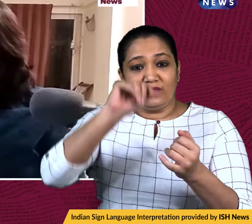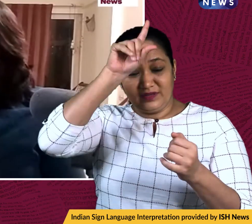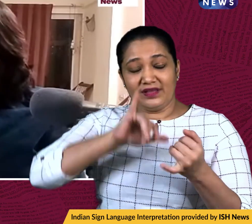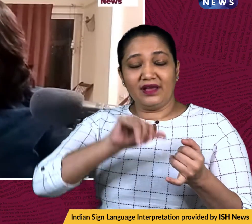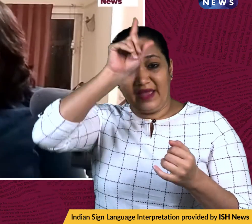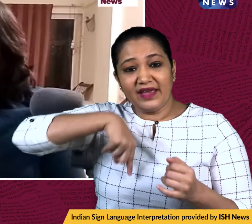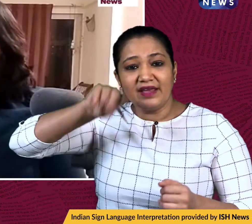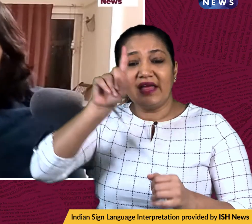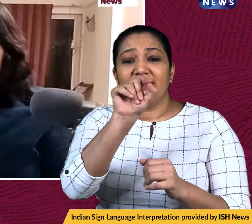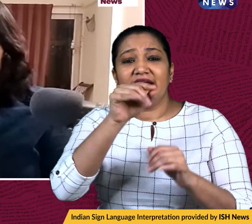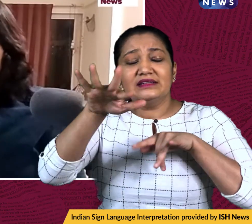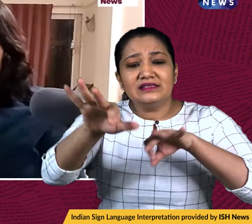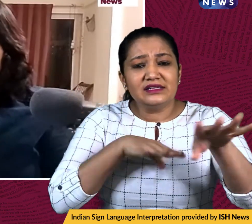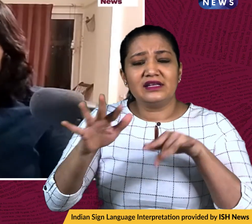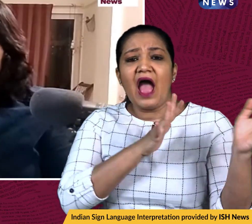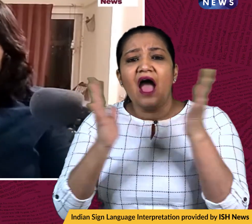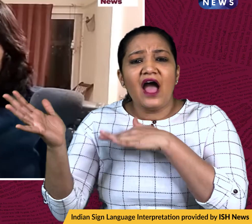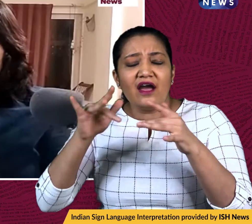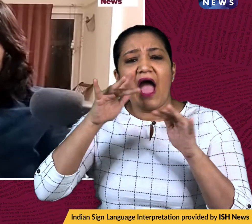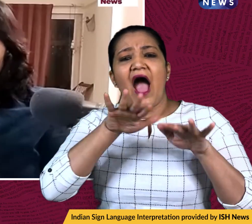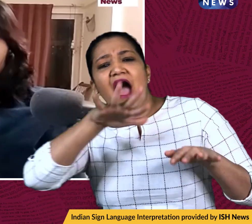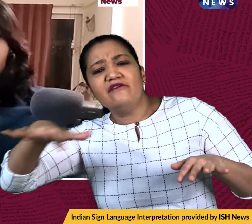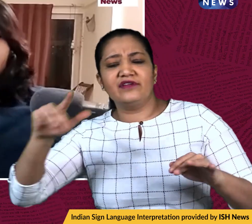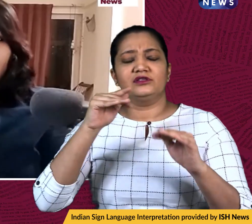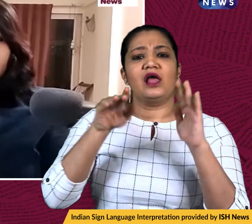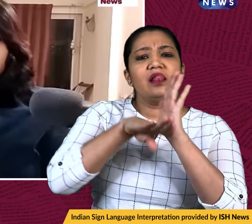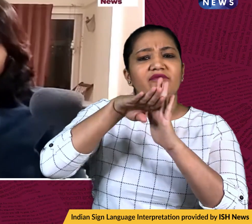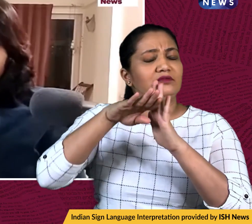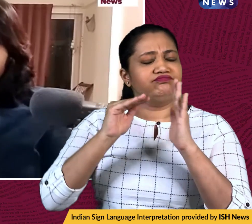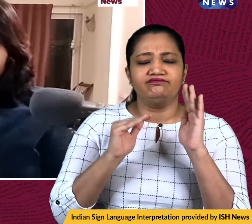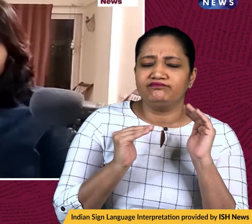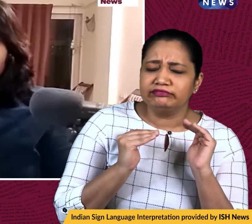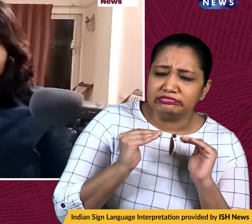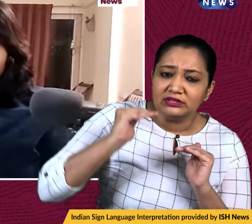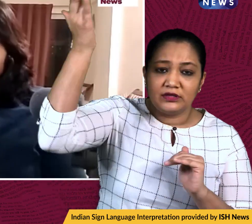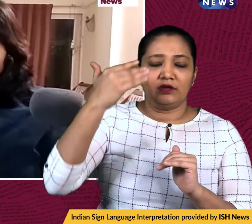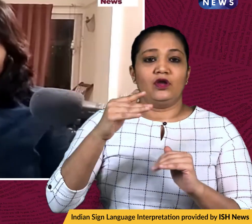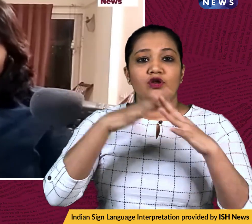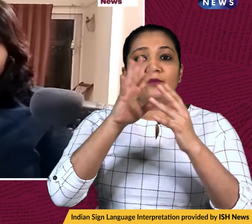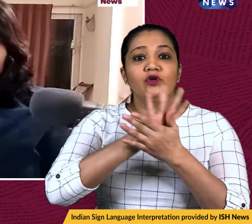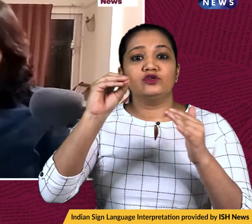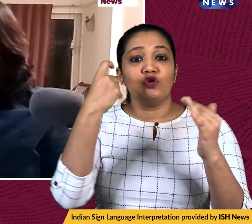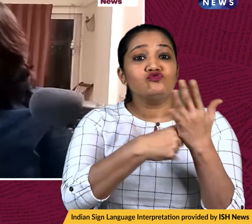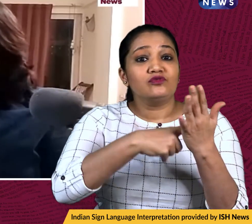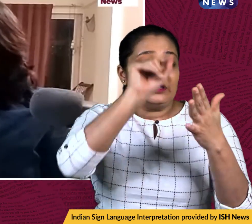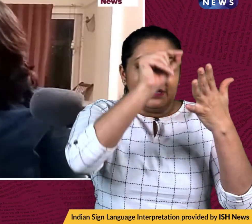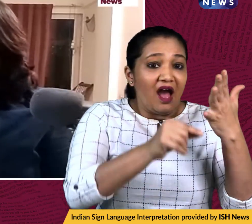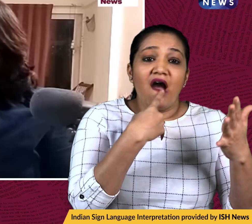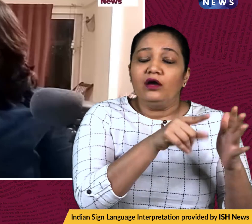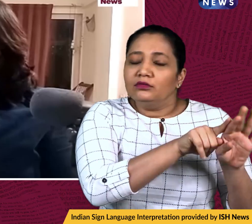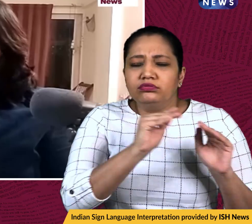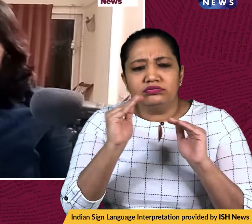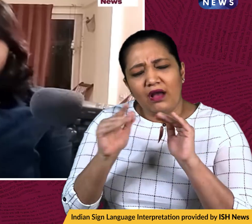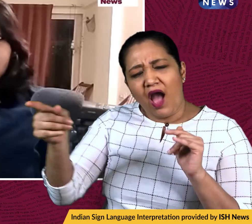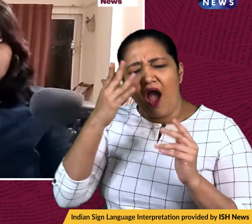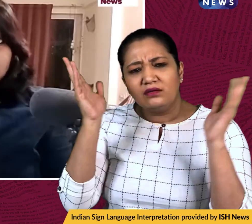southern India revealed that average pollution levels in the cities far exceed the latest WHO guidelines. Now, the report